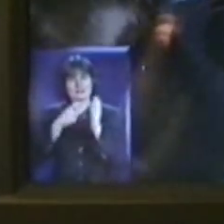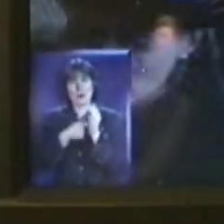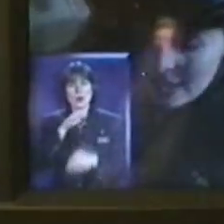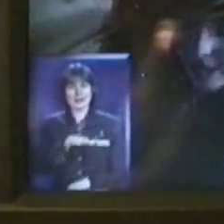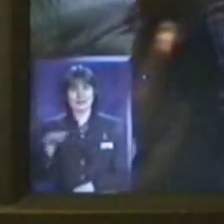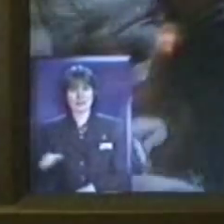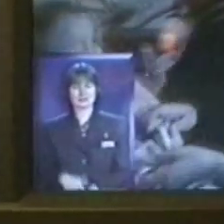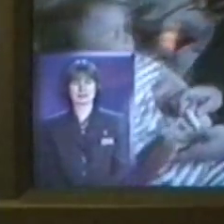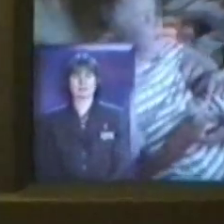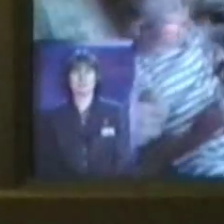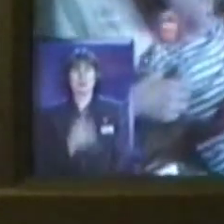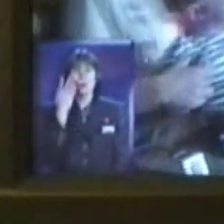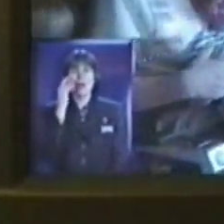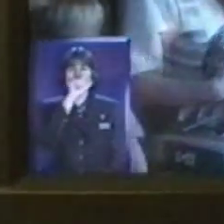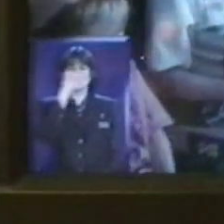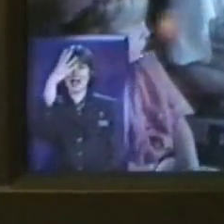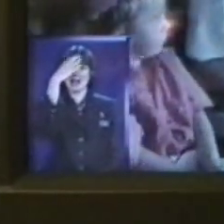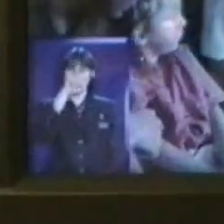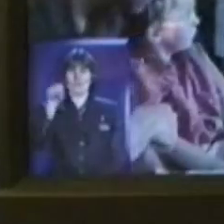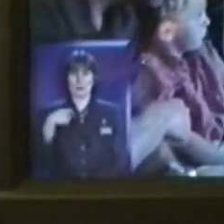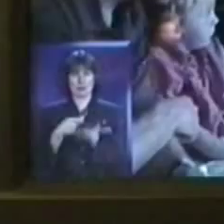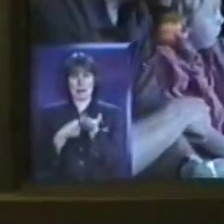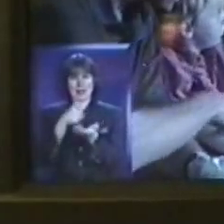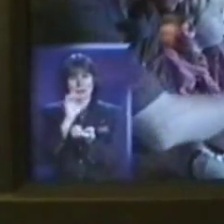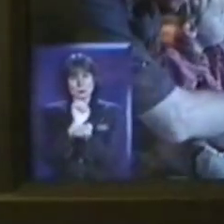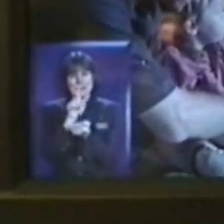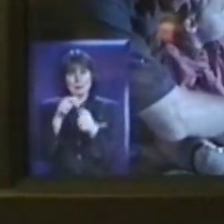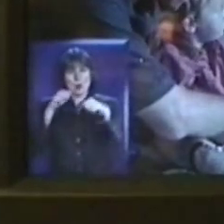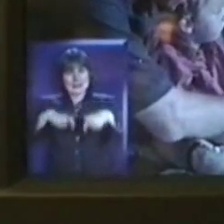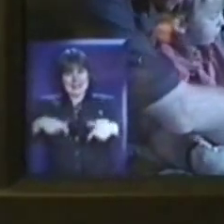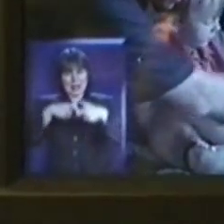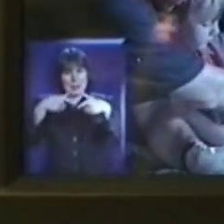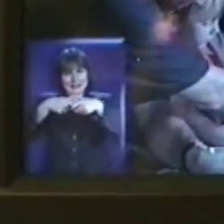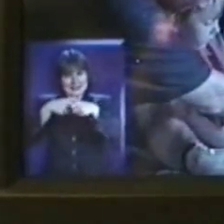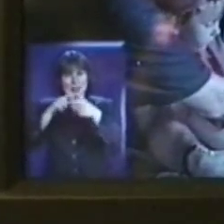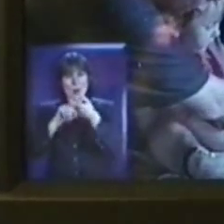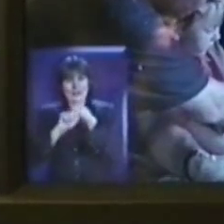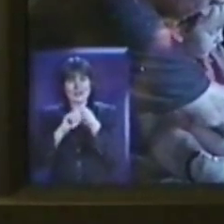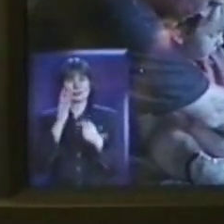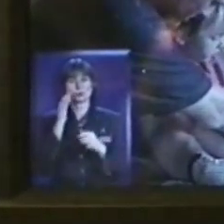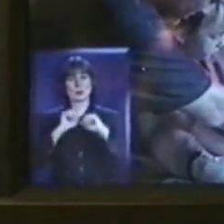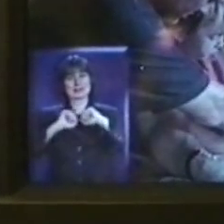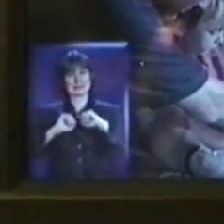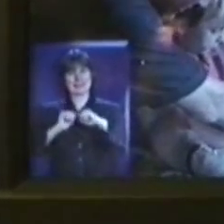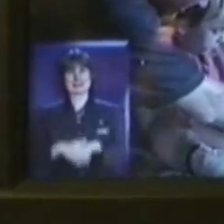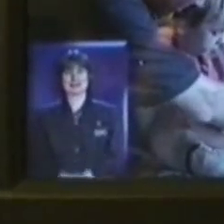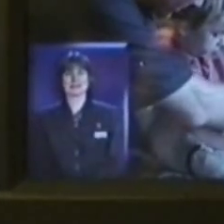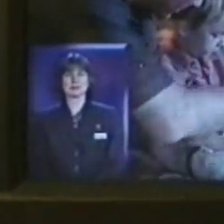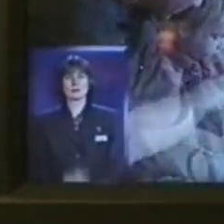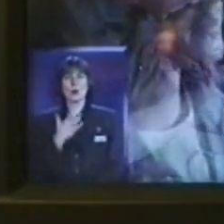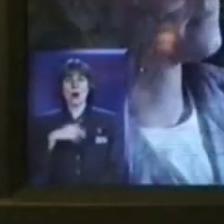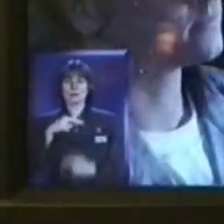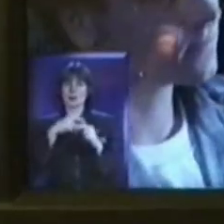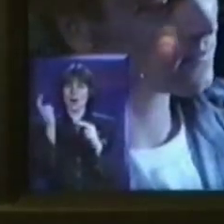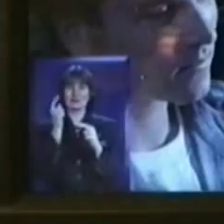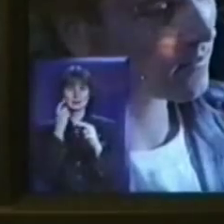We'll provide extension seatbelts for infants. When seated, we recommend you keep your seatbelt securely fastened, even when the sign